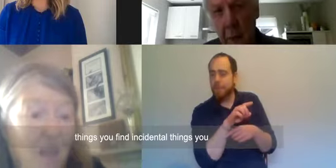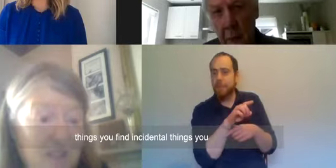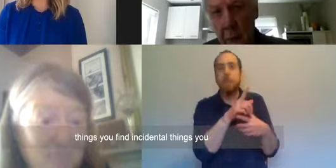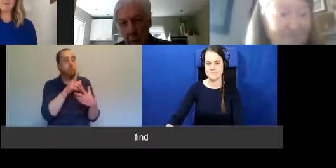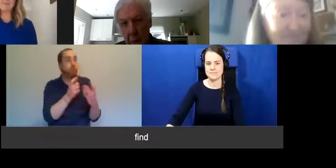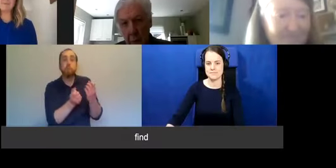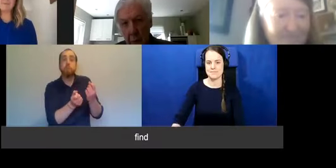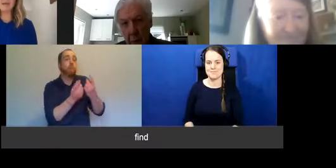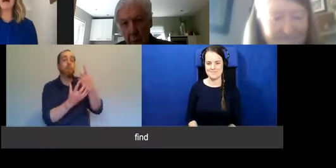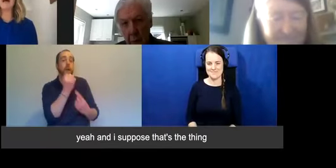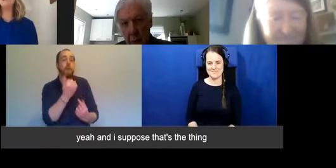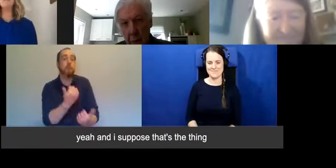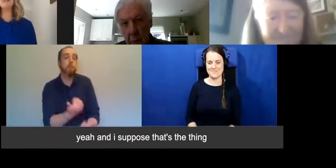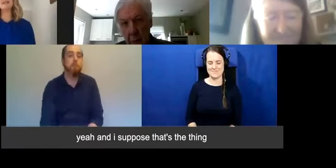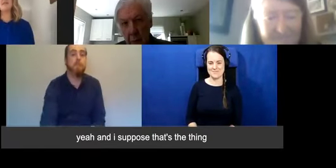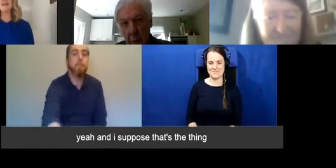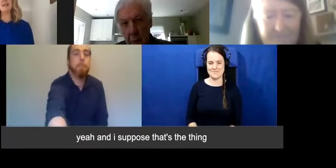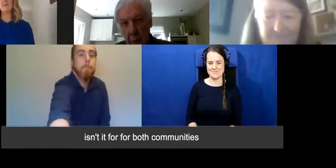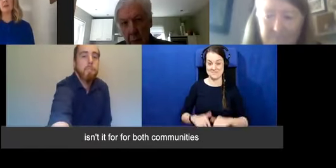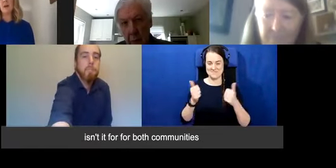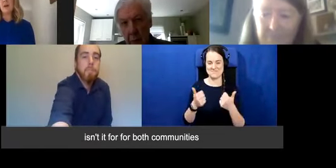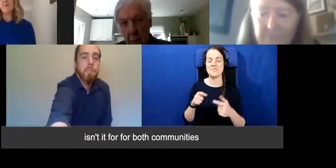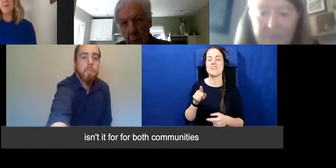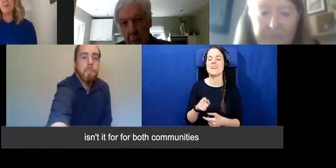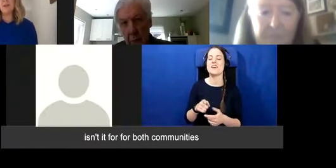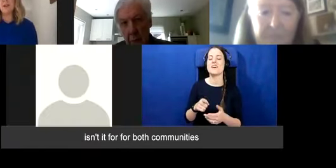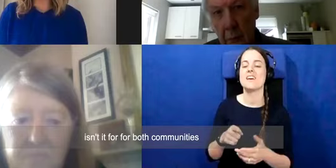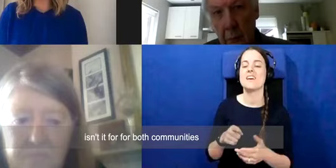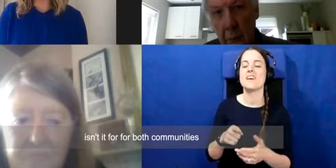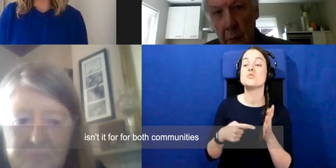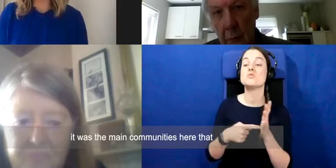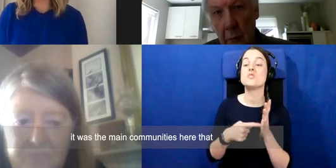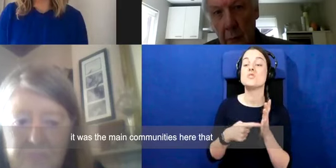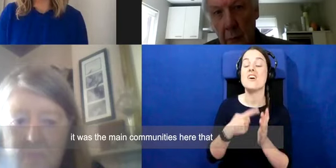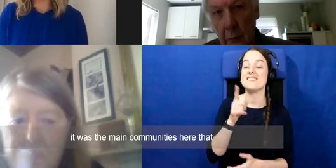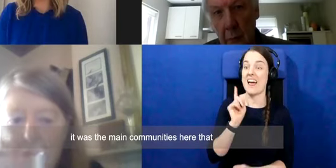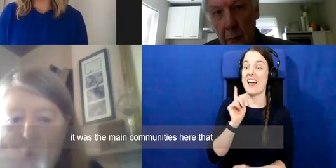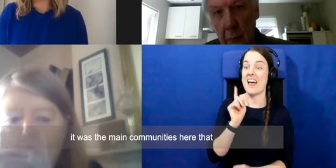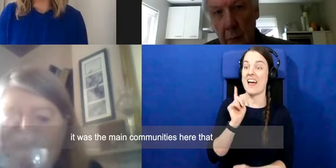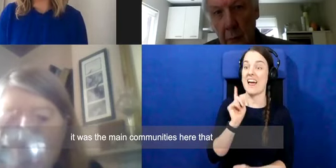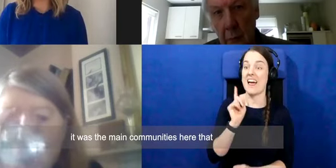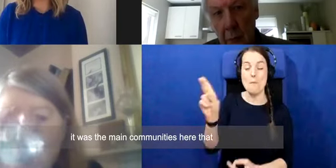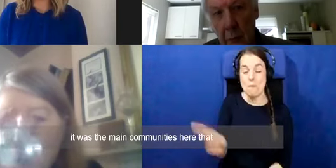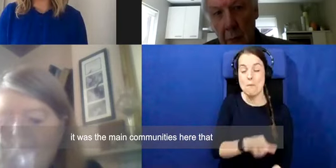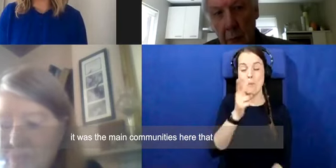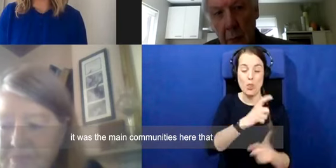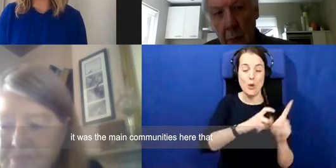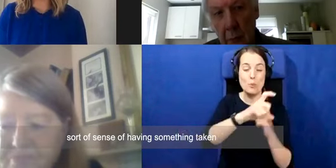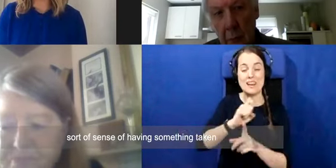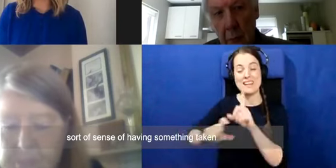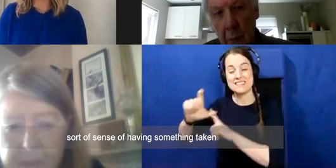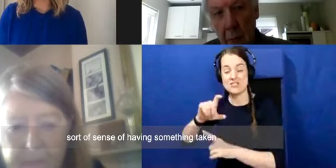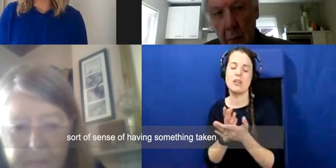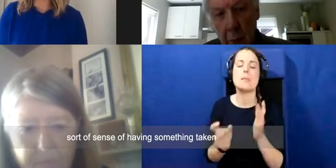things you find. Yeah, and I suppose that's the thing, isn't it, for, for both communities, you know, was the main communities here, that sort of